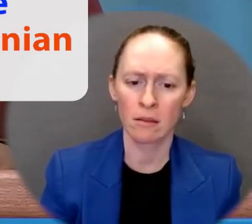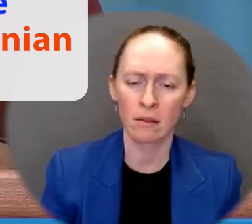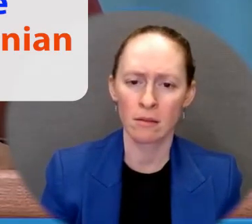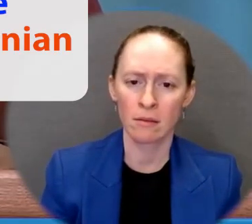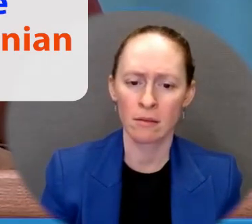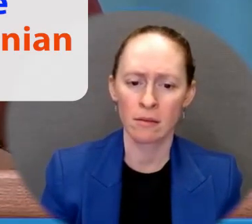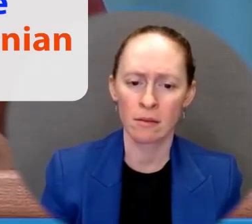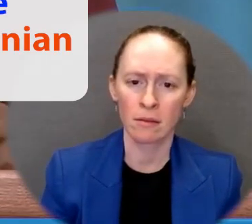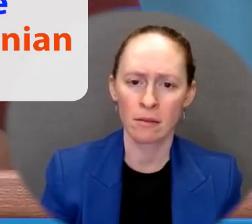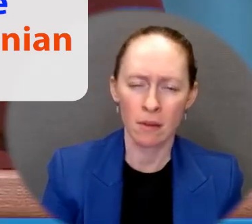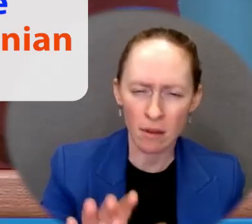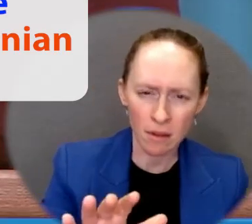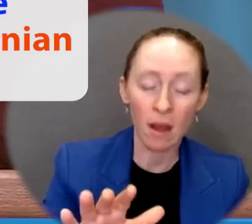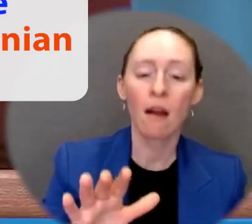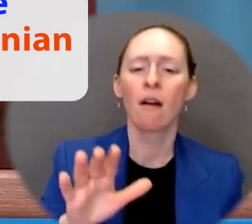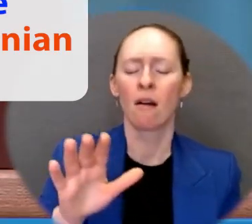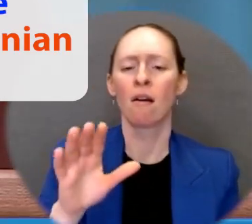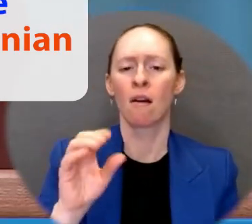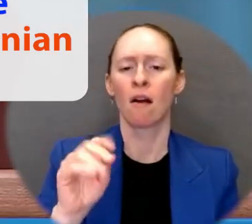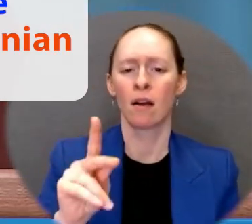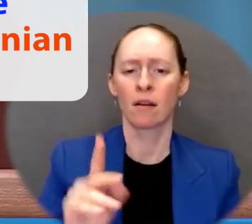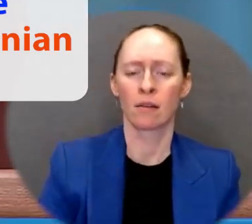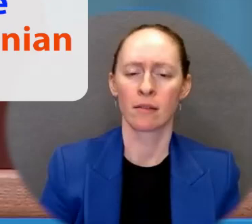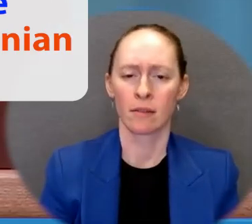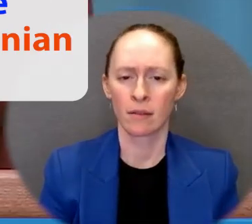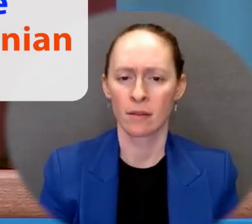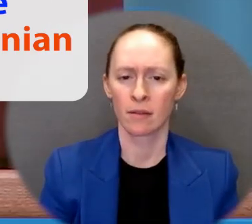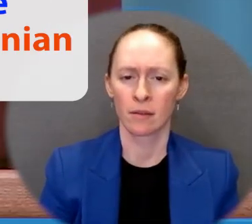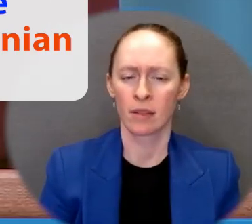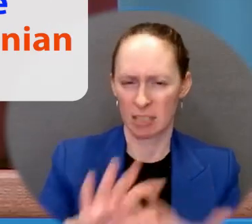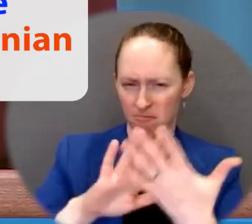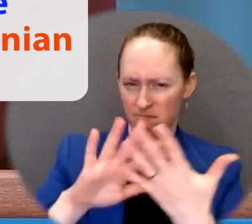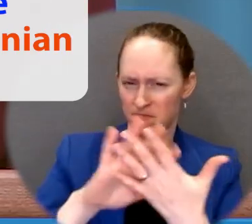Imad Shagri. Okay. And his sister is called Neda Shagri. Okay.